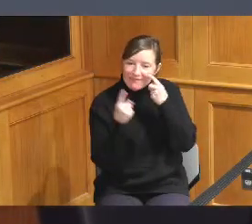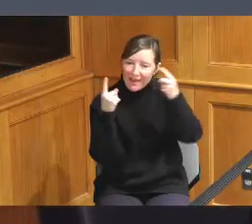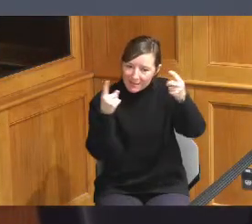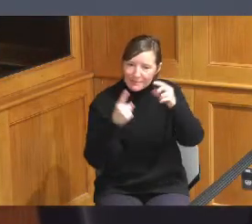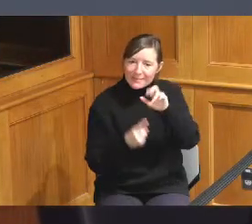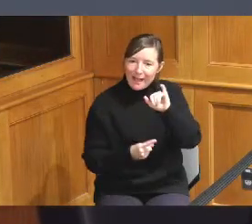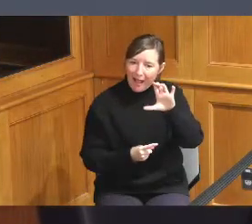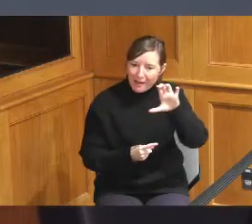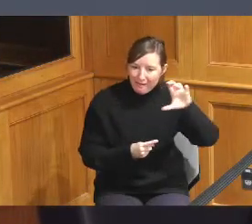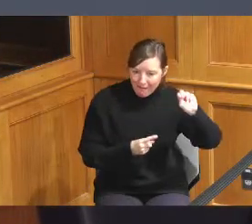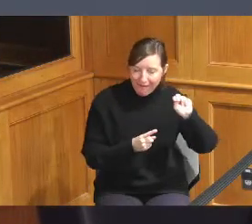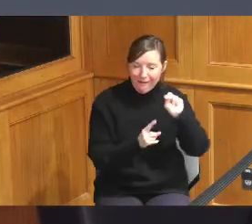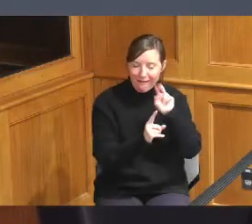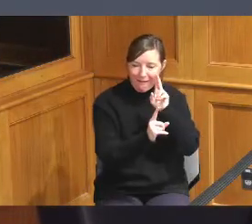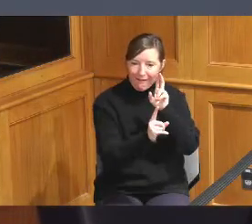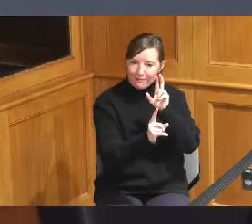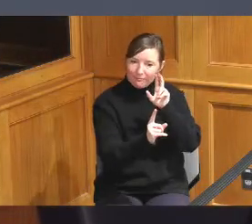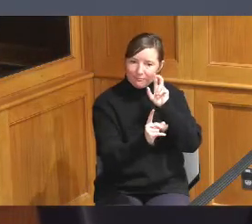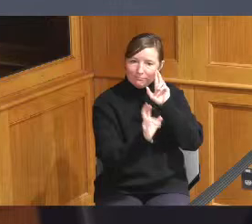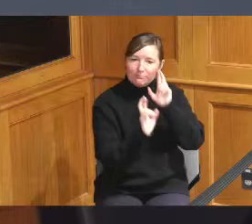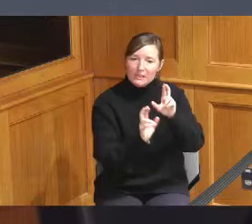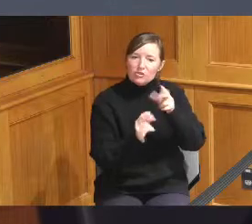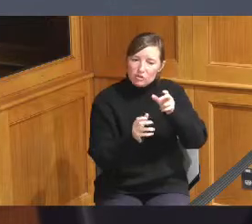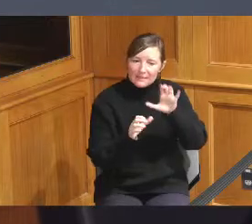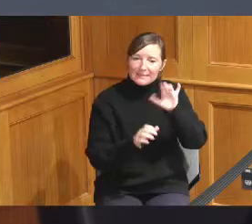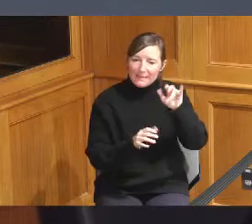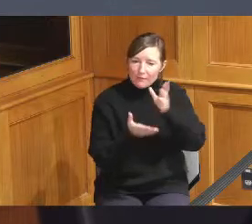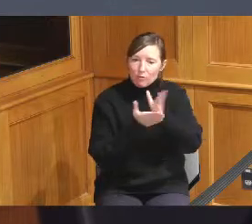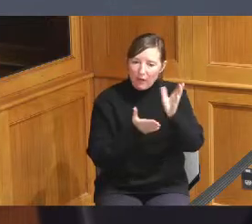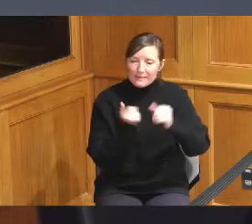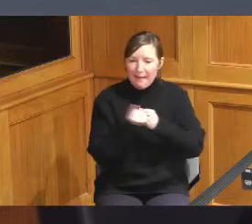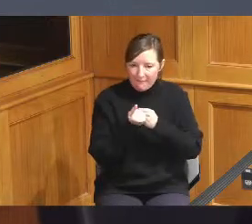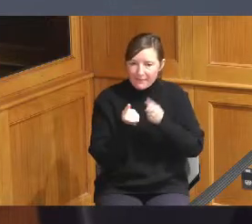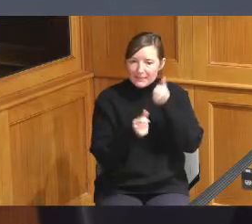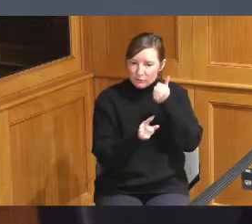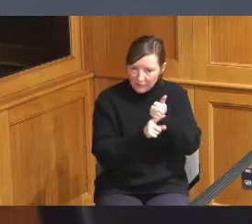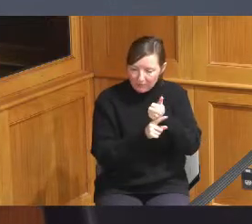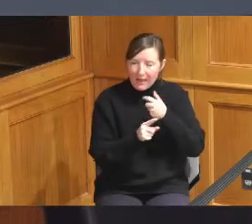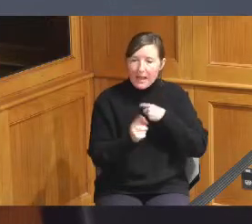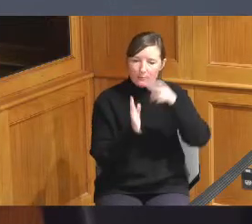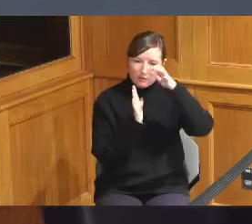rights advocate. So I am going to read the proclamation.